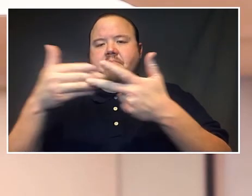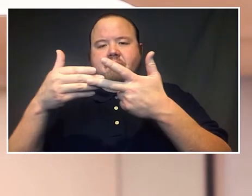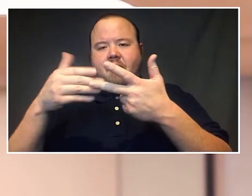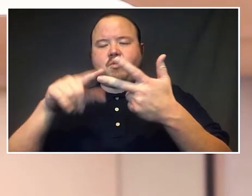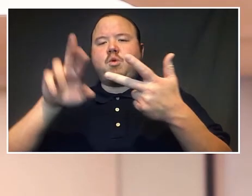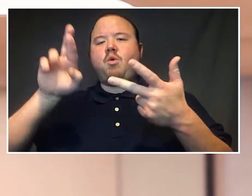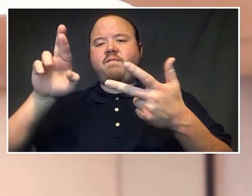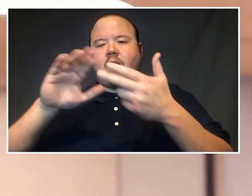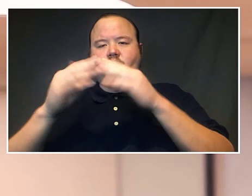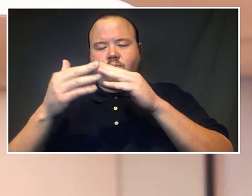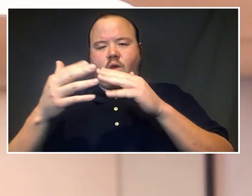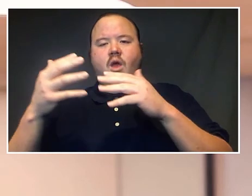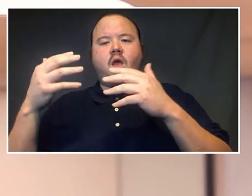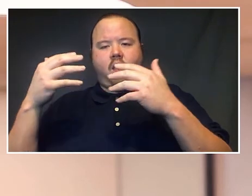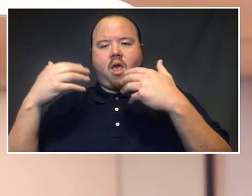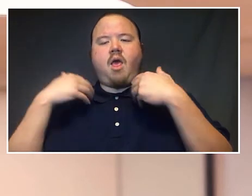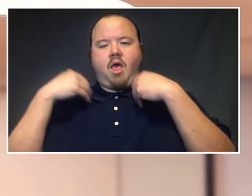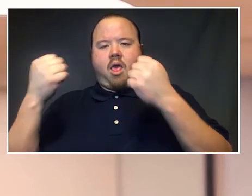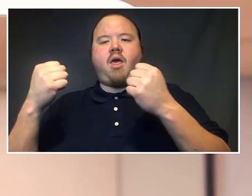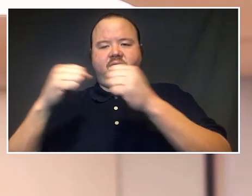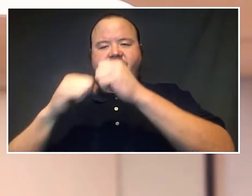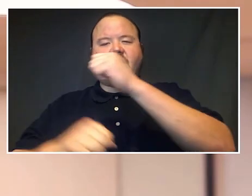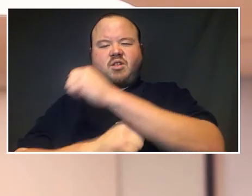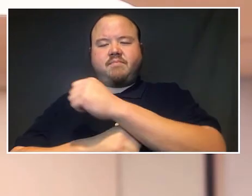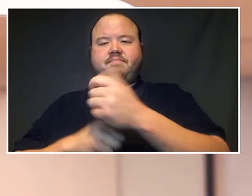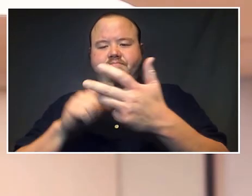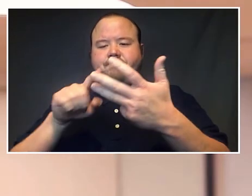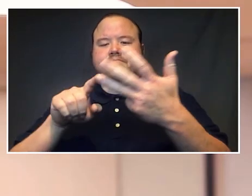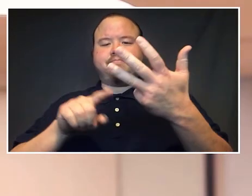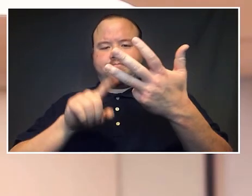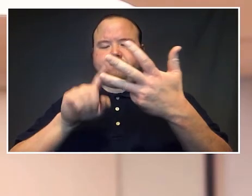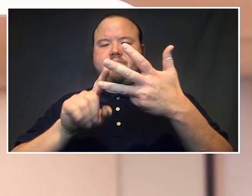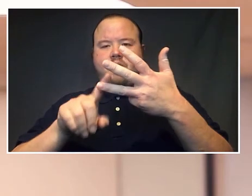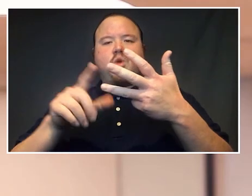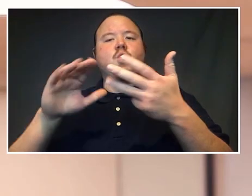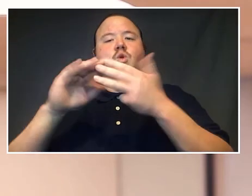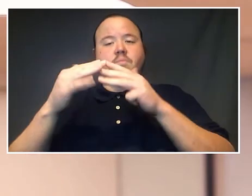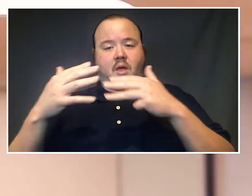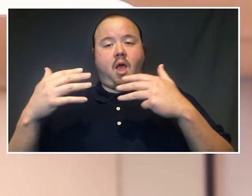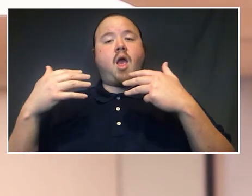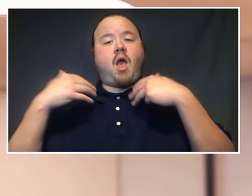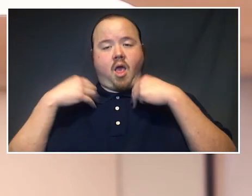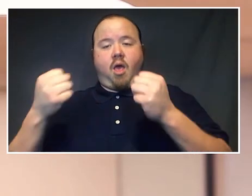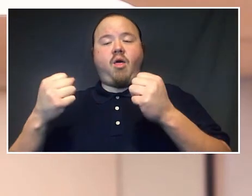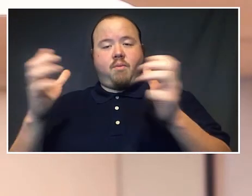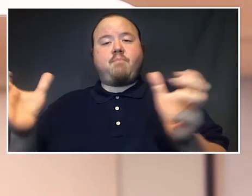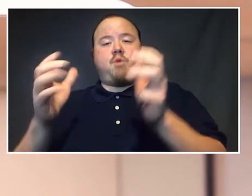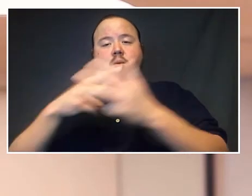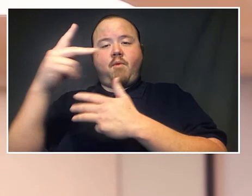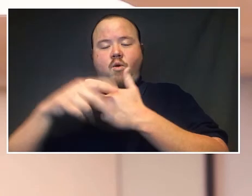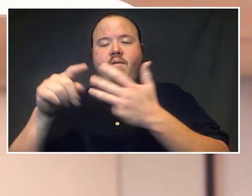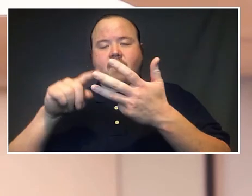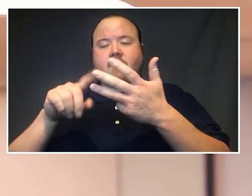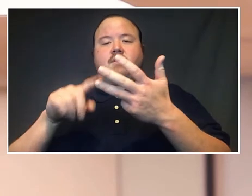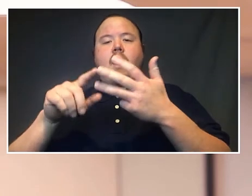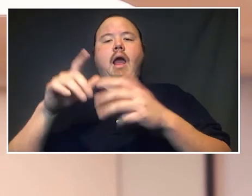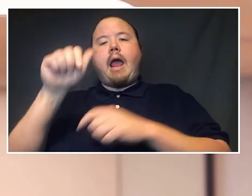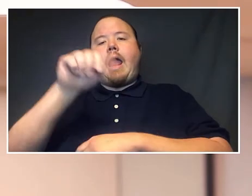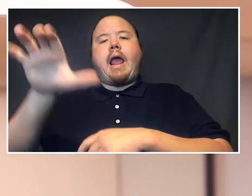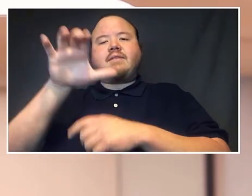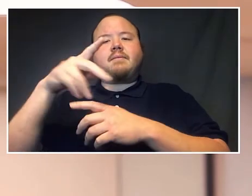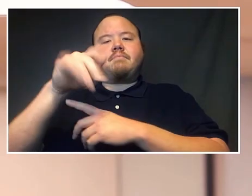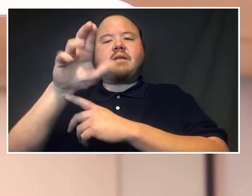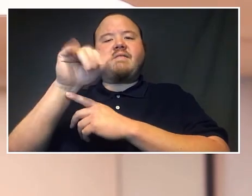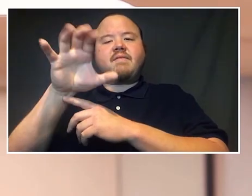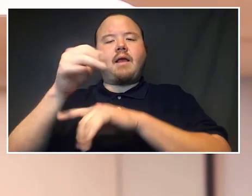to Riverside Community Health Foundation. We also awarded Community Mental Health Promoters Program for the Asian Pacific Islander group, went